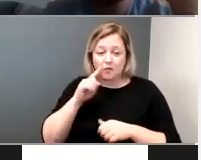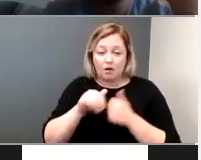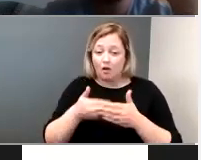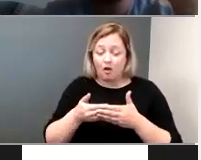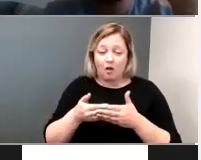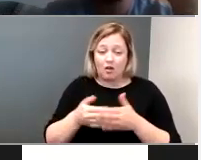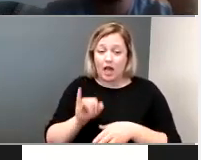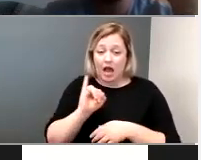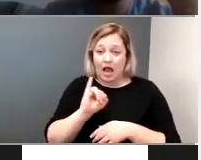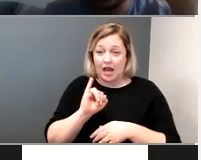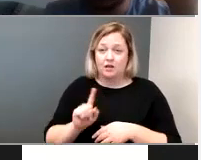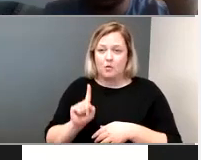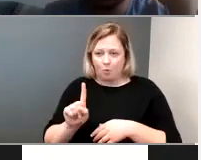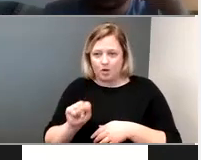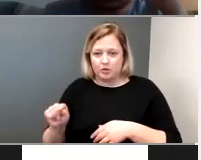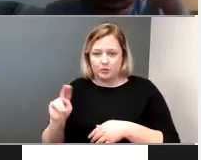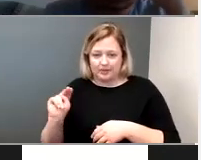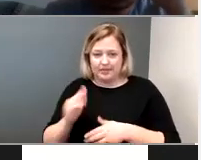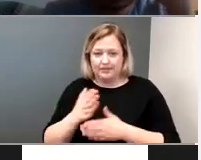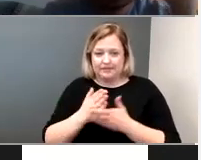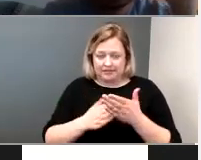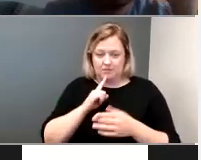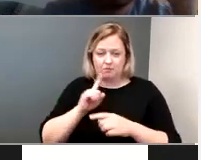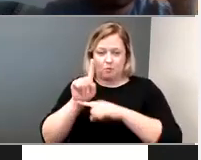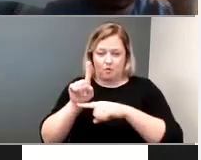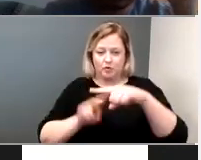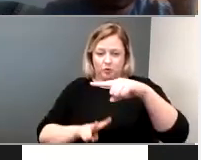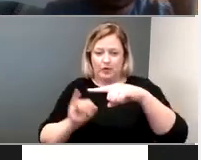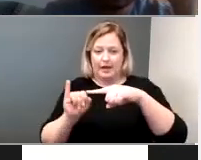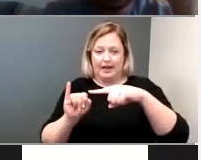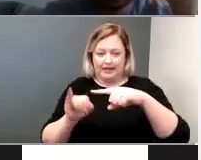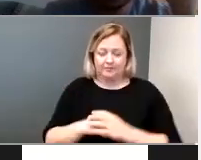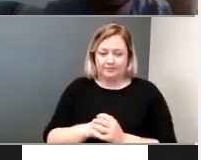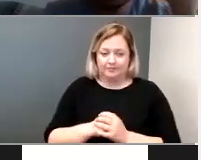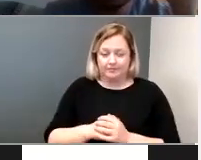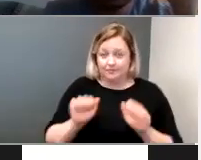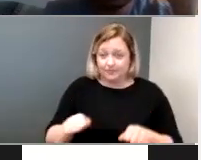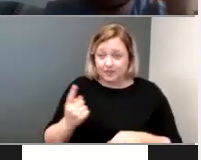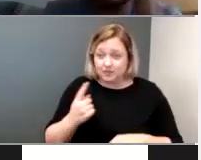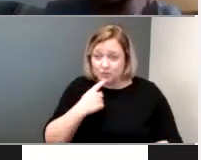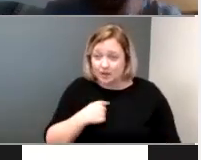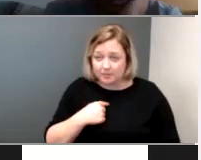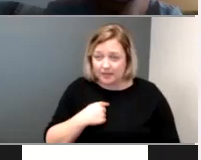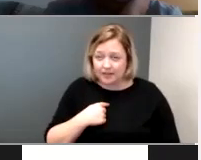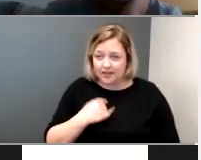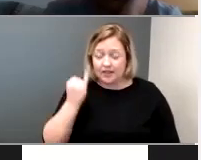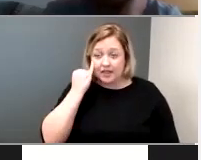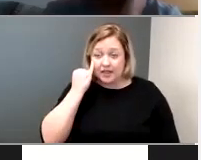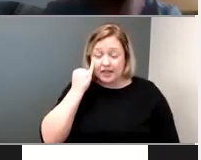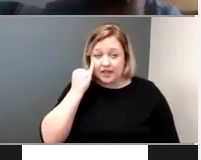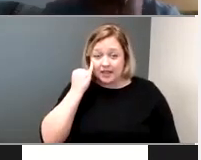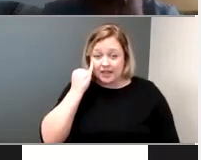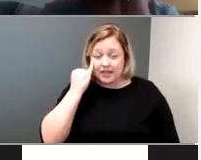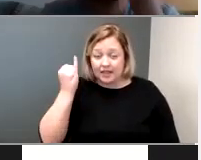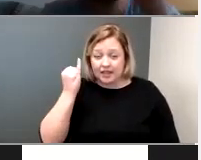to n, sum up 1 over 2i. So can someone tell me if this